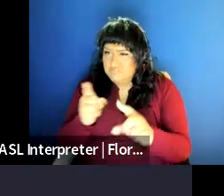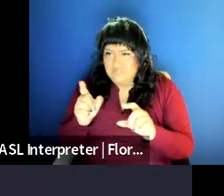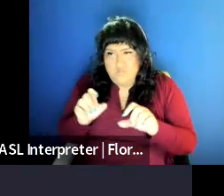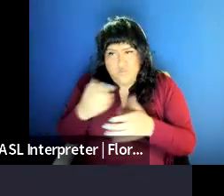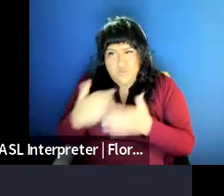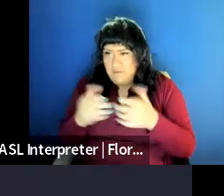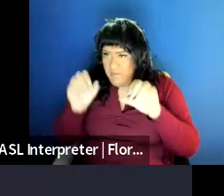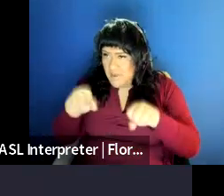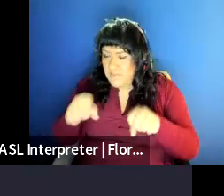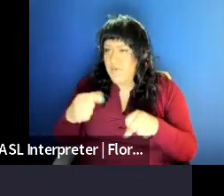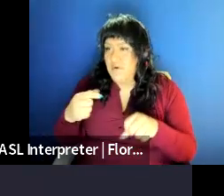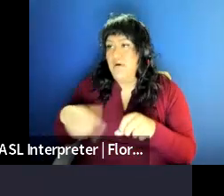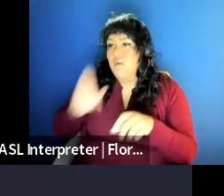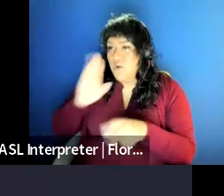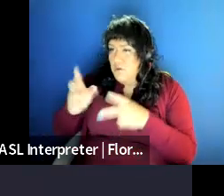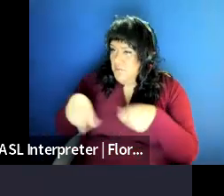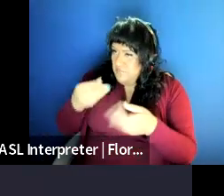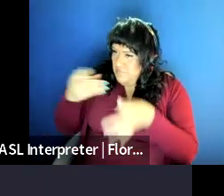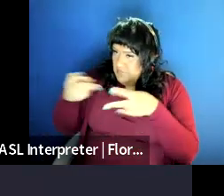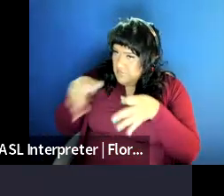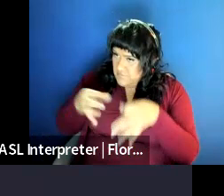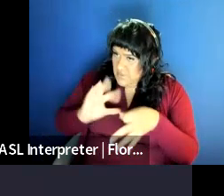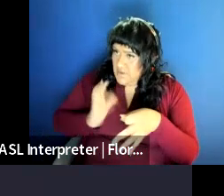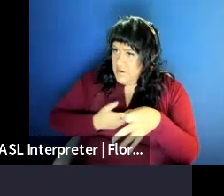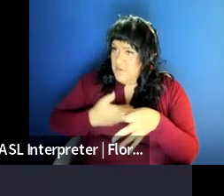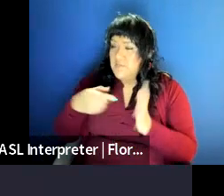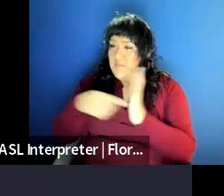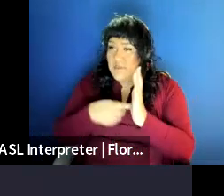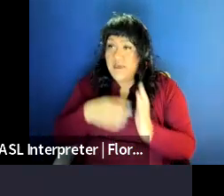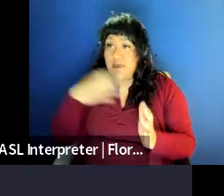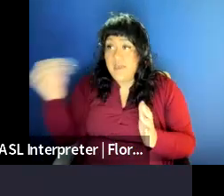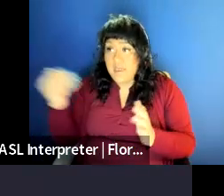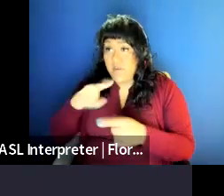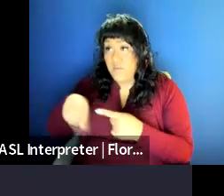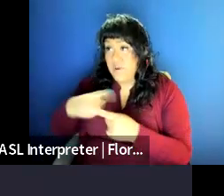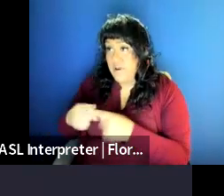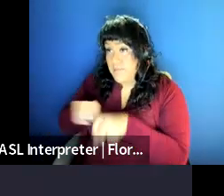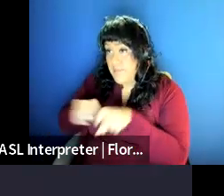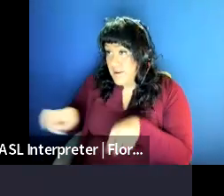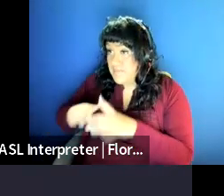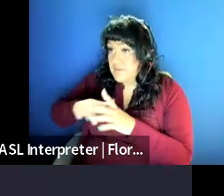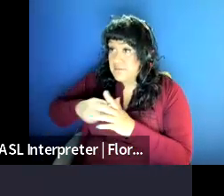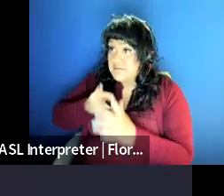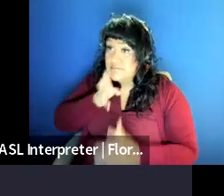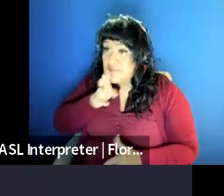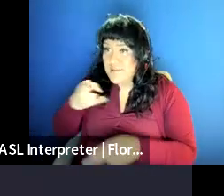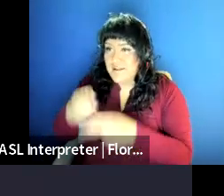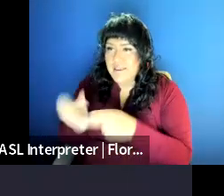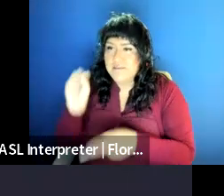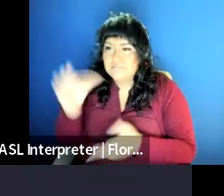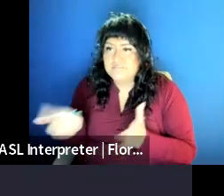description of our presenters. And if we can, reintroducing by name whenever a panelist begins to speak.